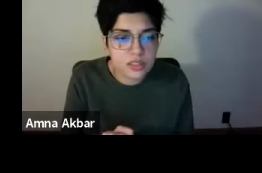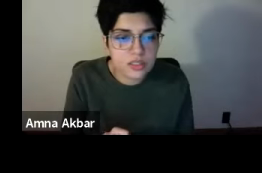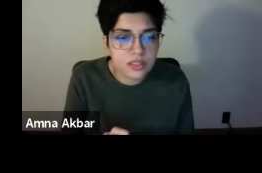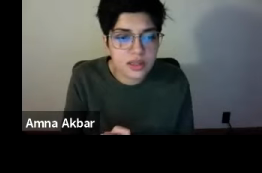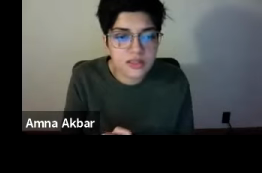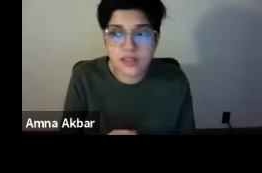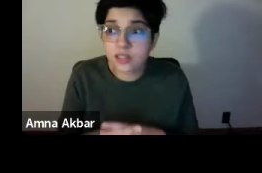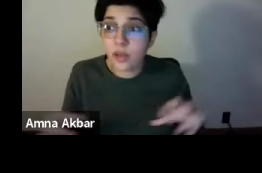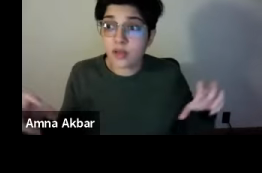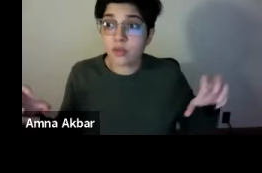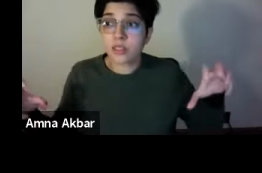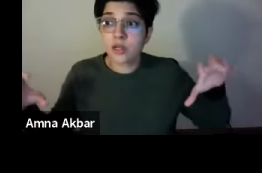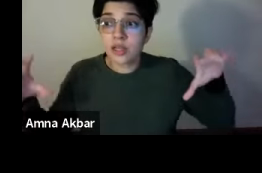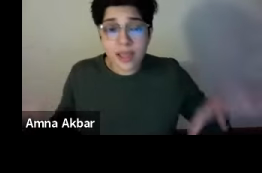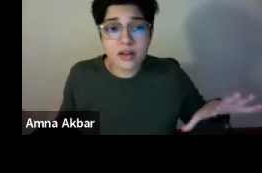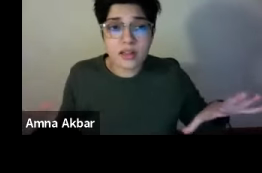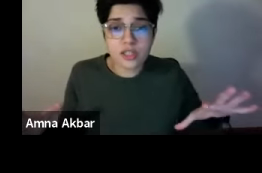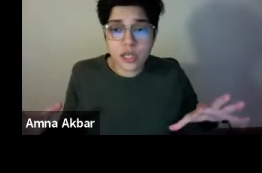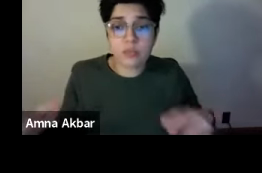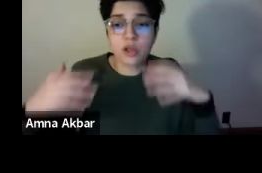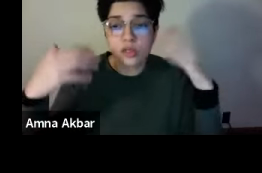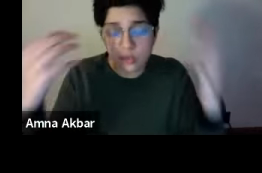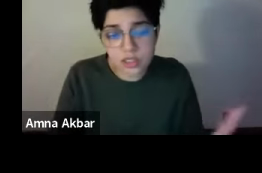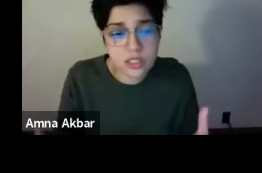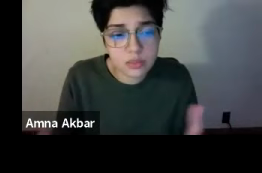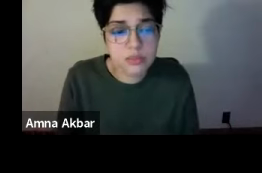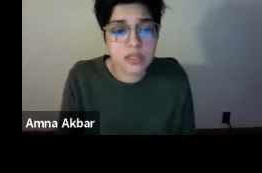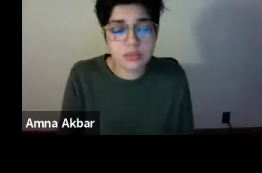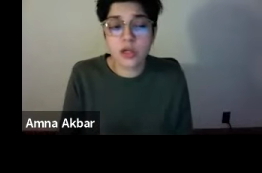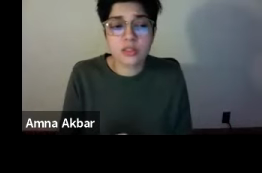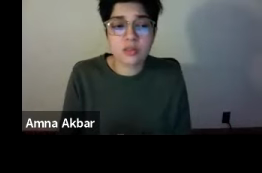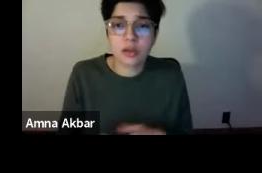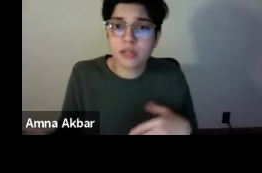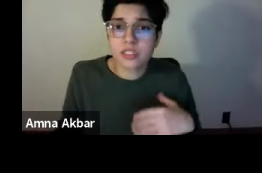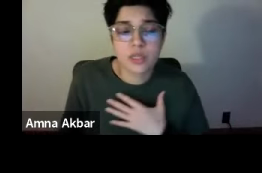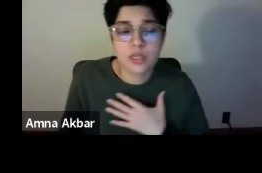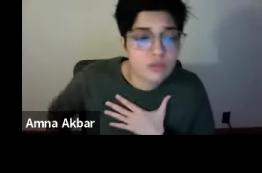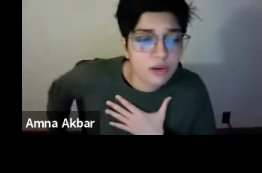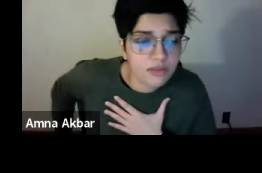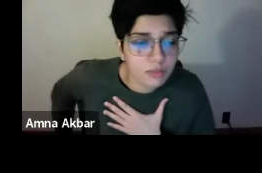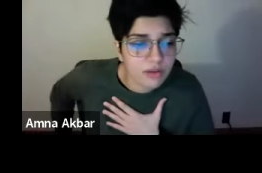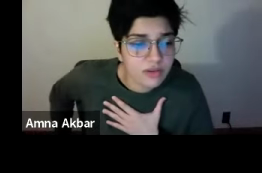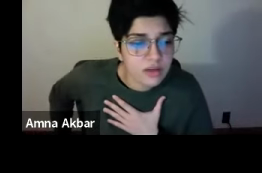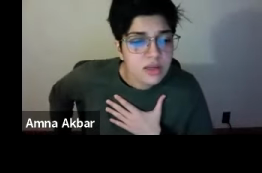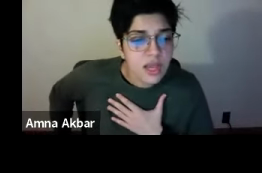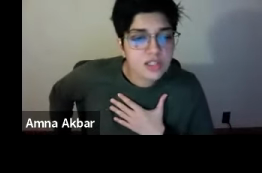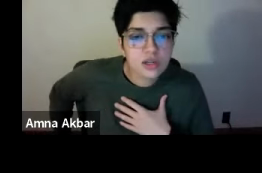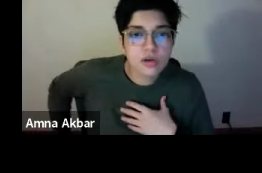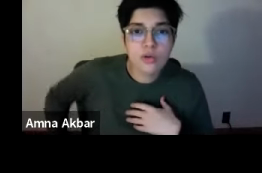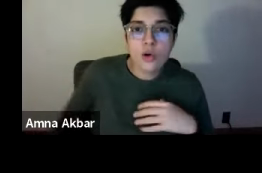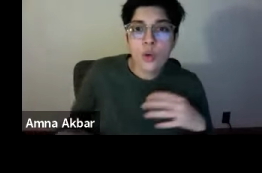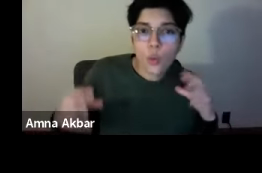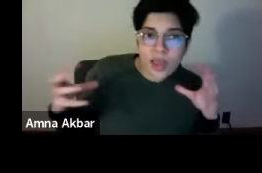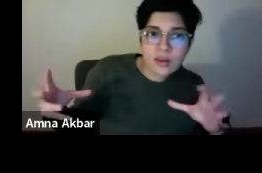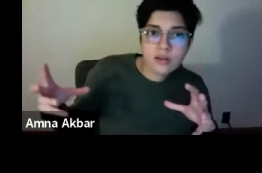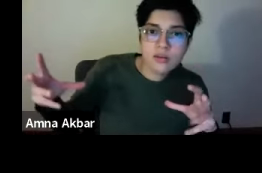built through indigenous lands, and that's a way in which land that does belong to indigenous people, that belongs to the public, is being used for private profit. And